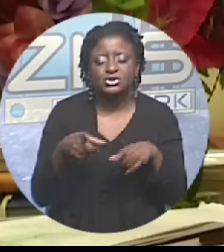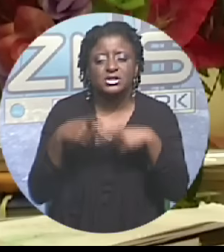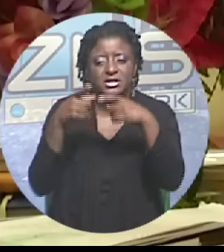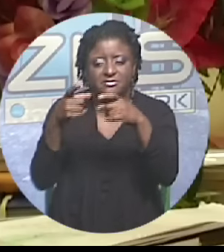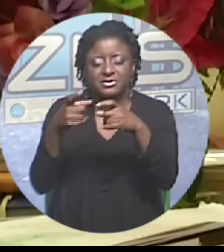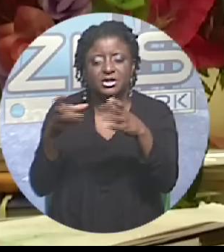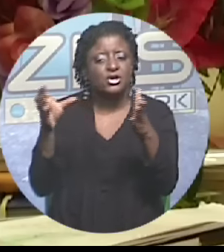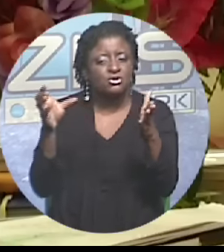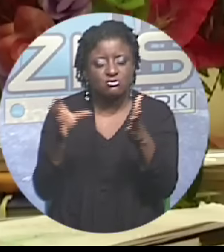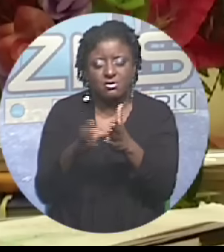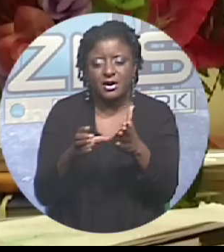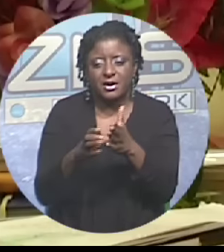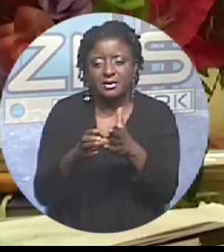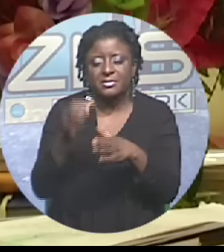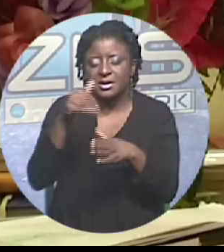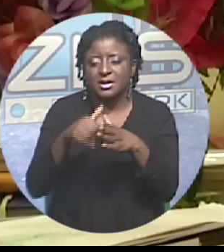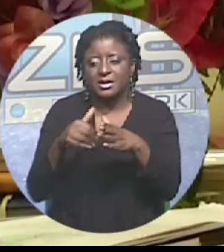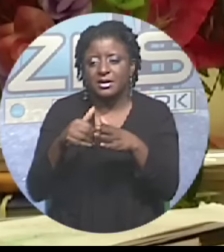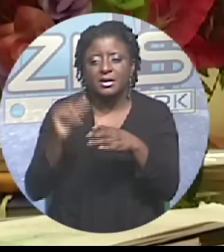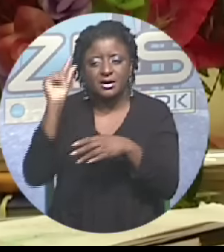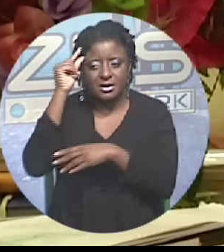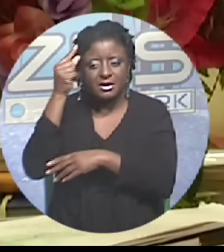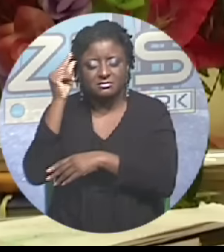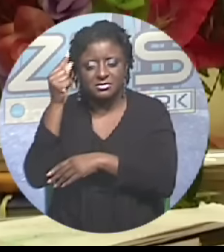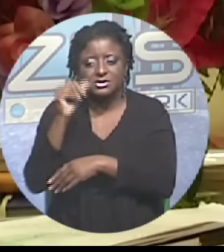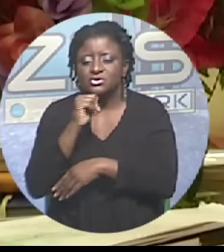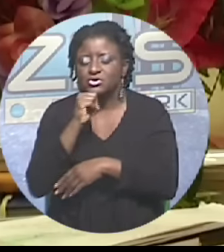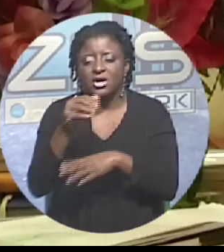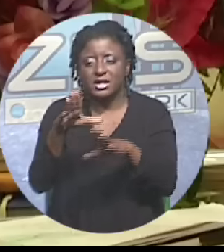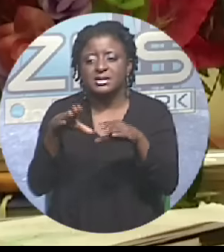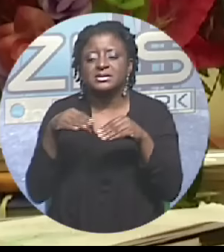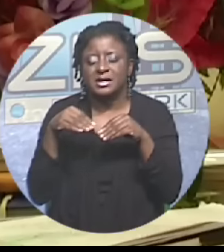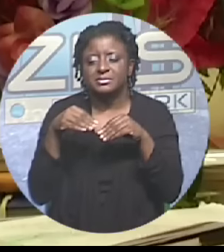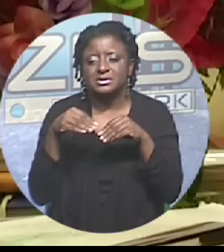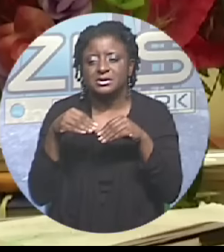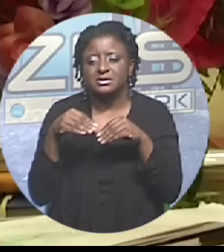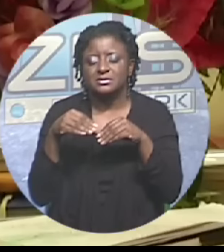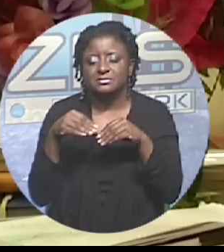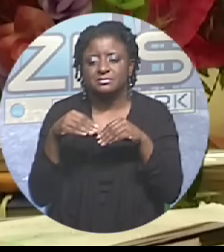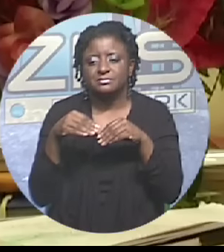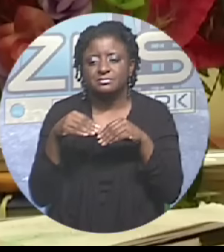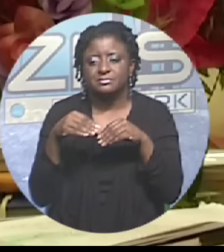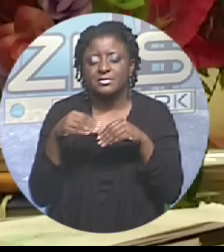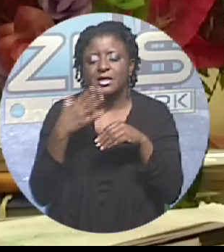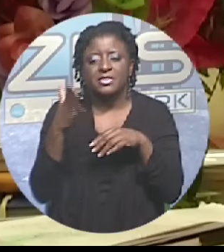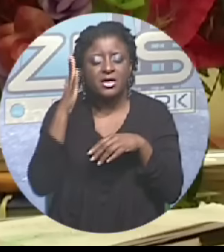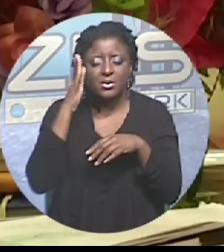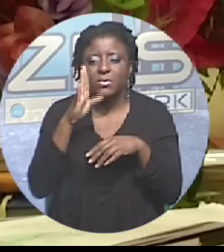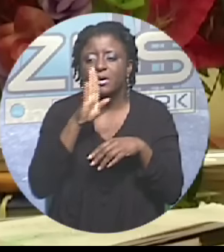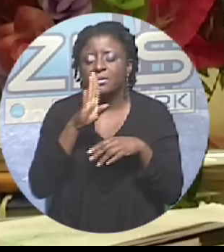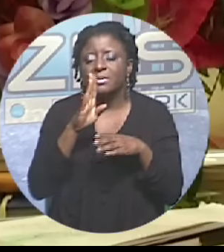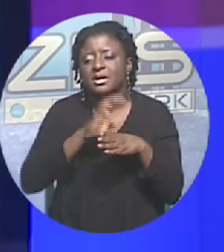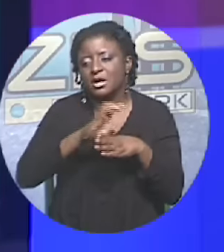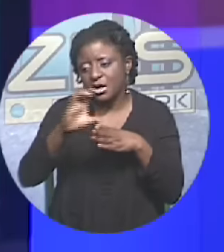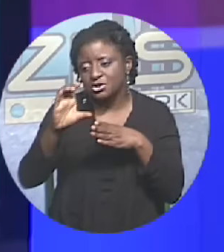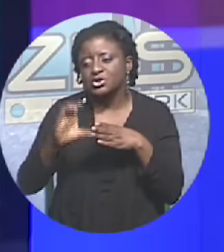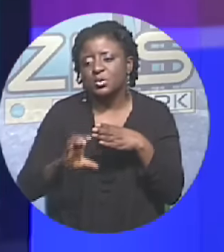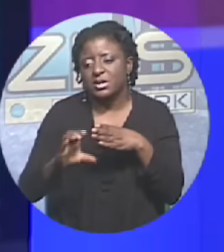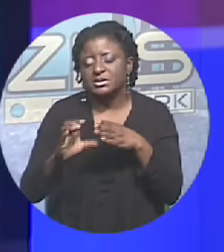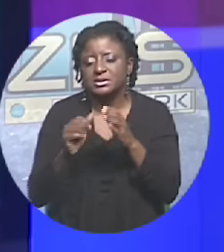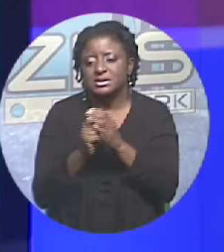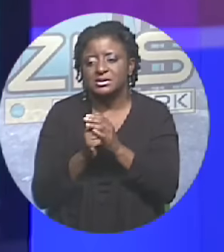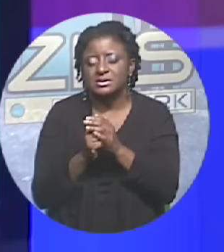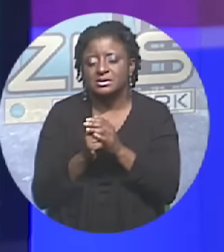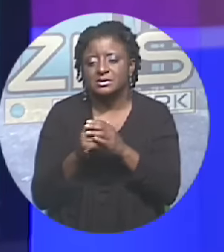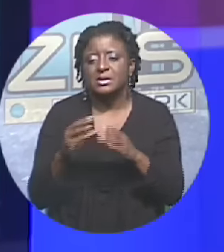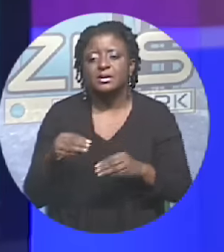that criminality within the public service is not acceptable and will not be tolerated, and there will be consequences. In